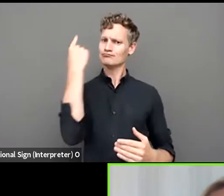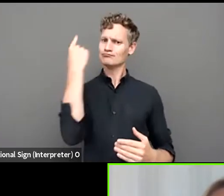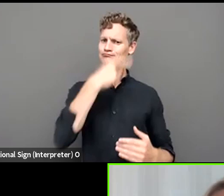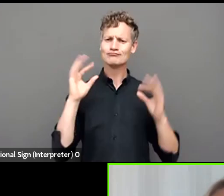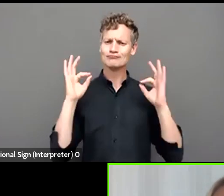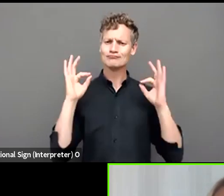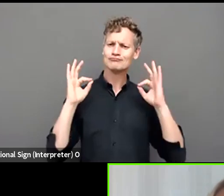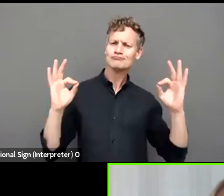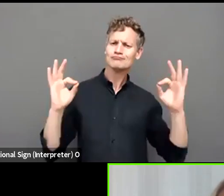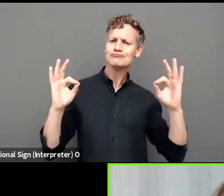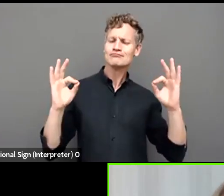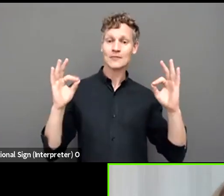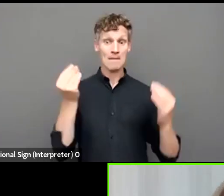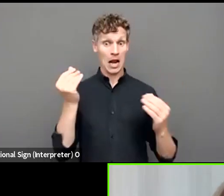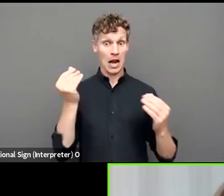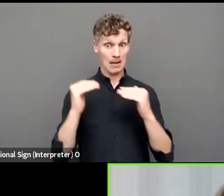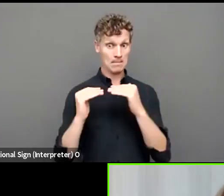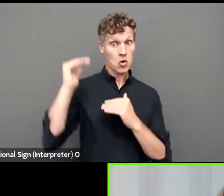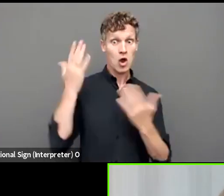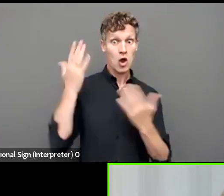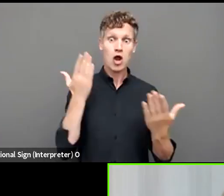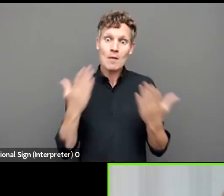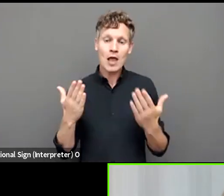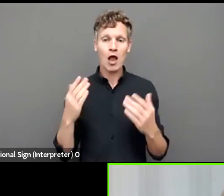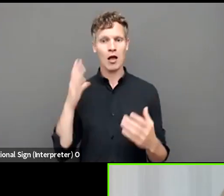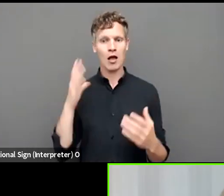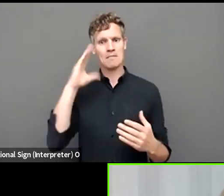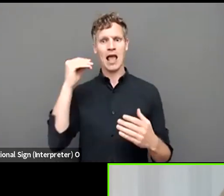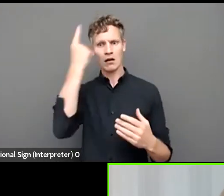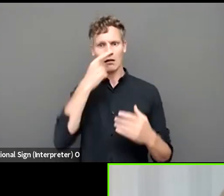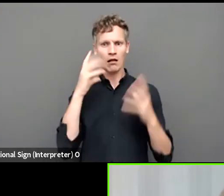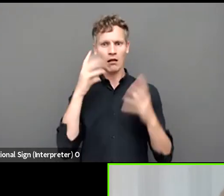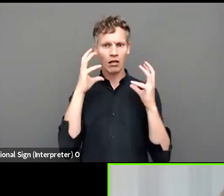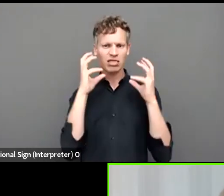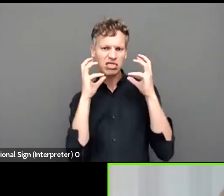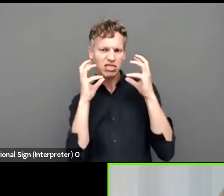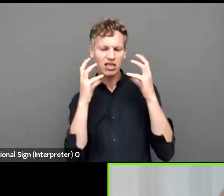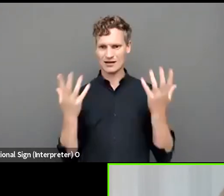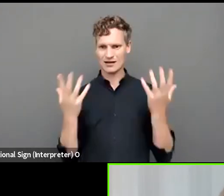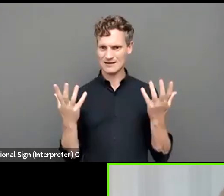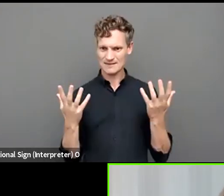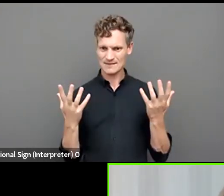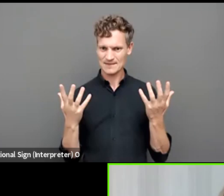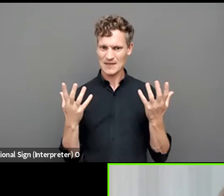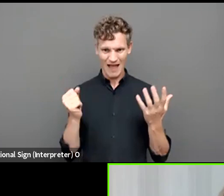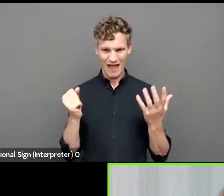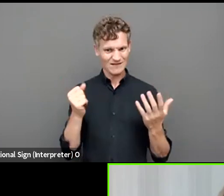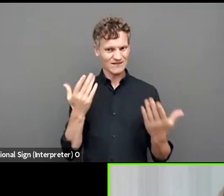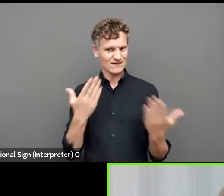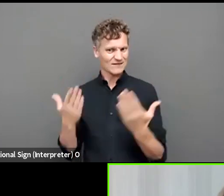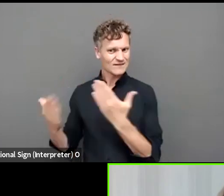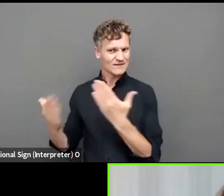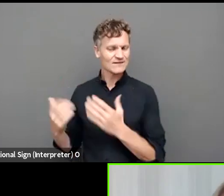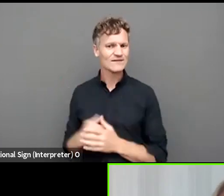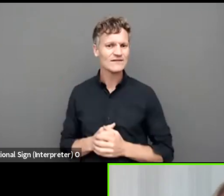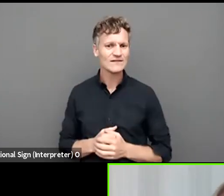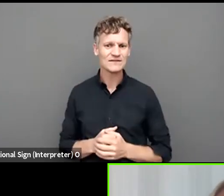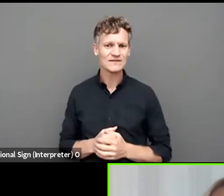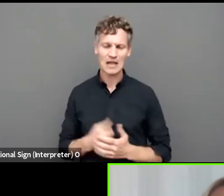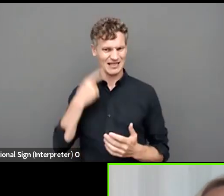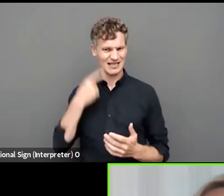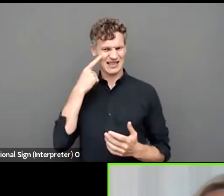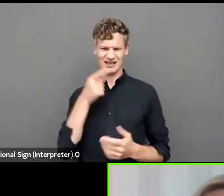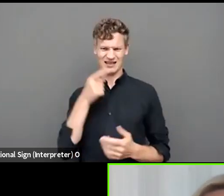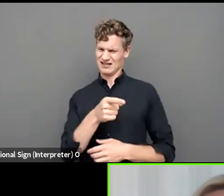pay. So that's a way to make it personal. And then you can have a better conversation on, you know, is this fair? And what